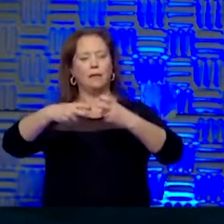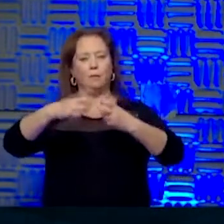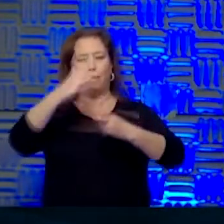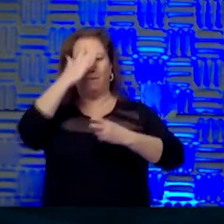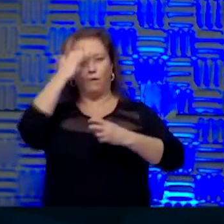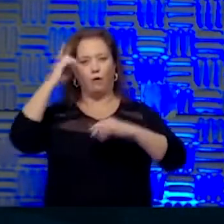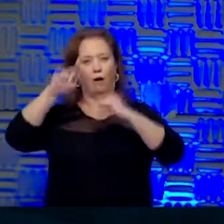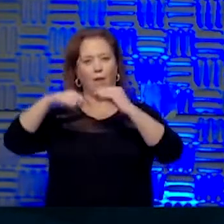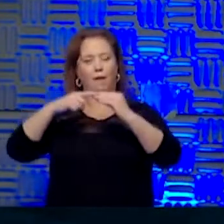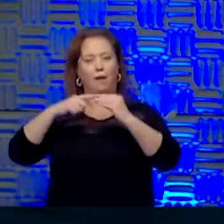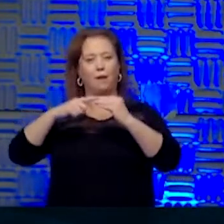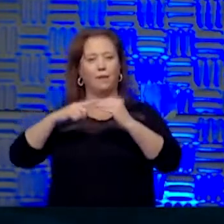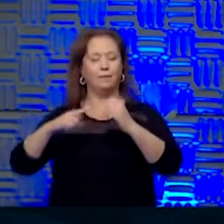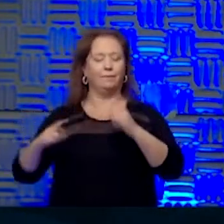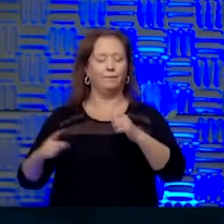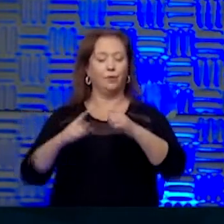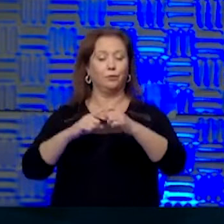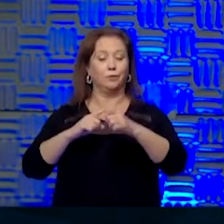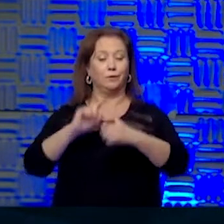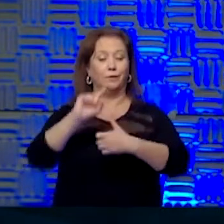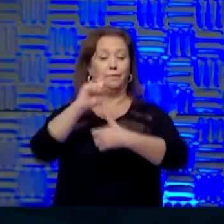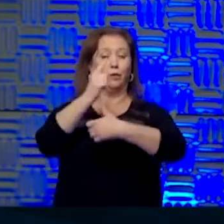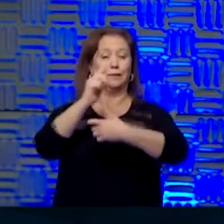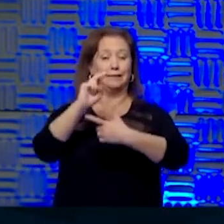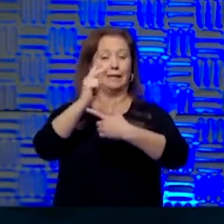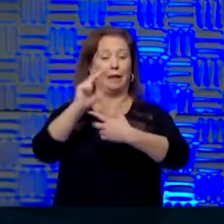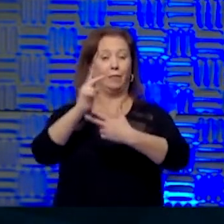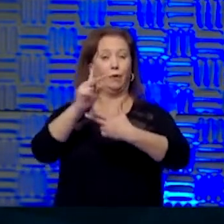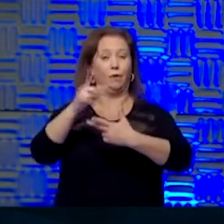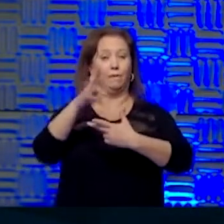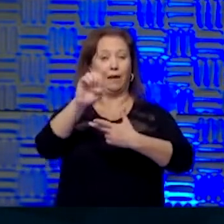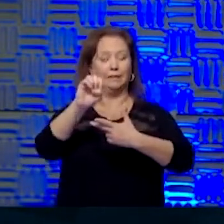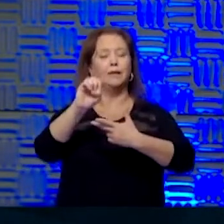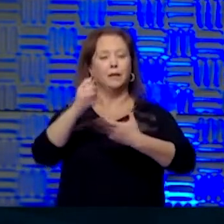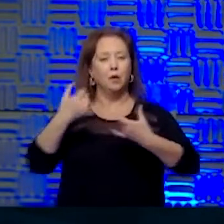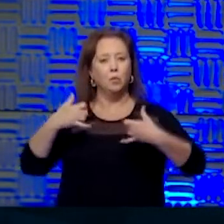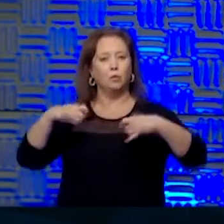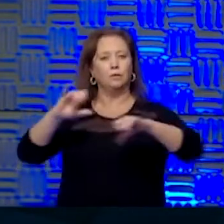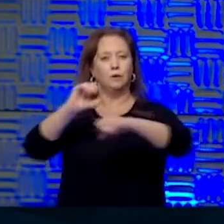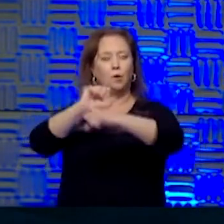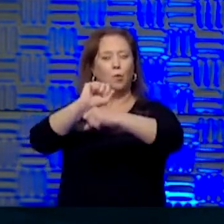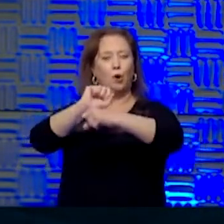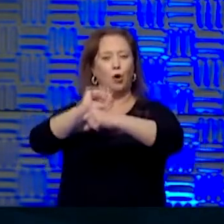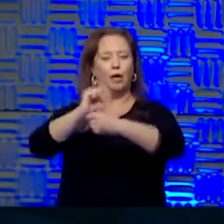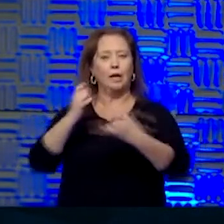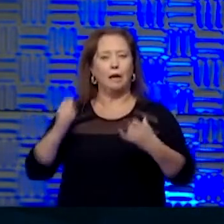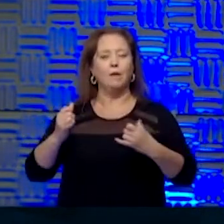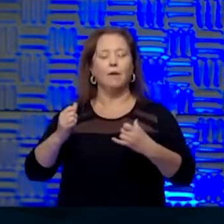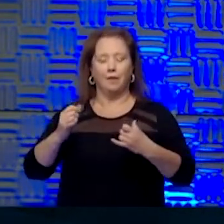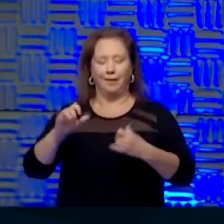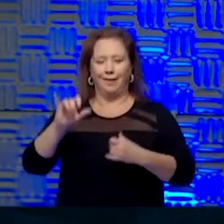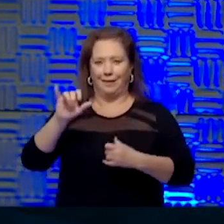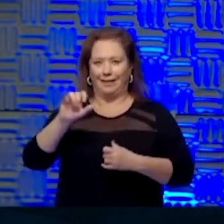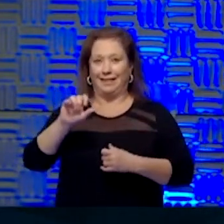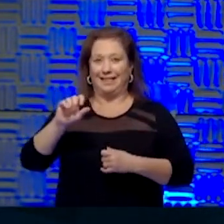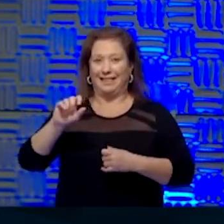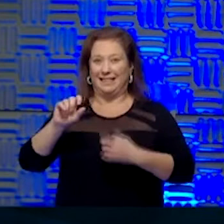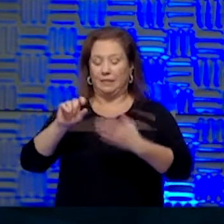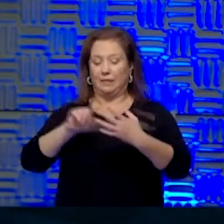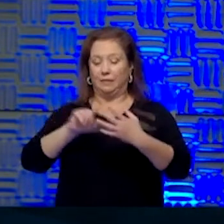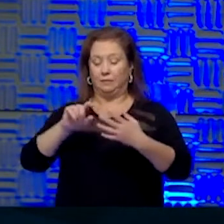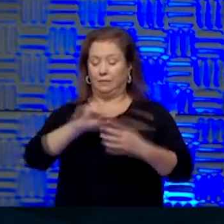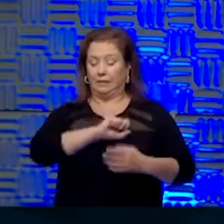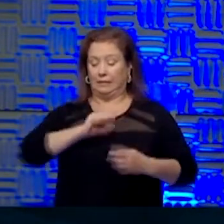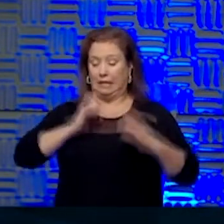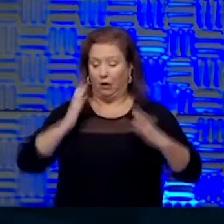previous 3.5 phases. So the work is still underway. It's why the United States Senate, we've returned. This is the second week we've been in